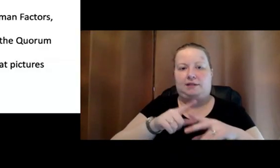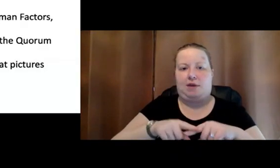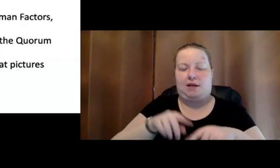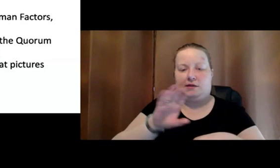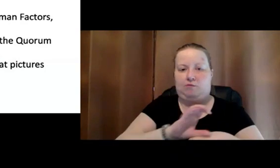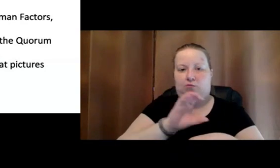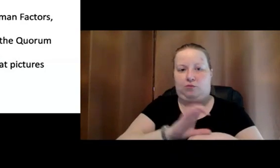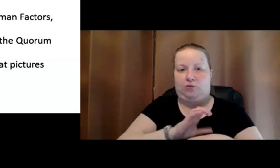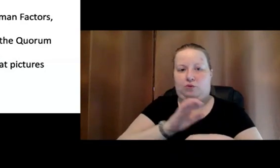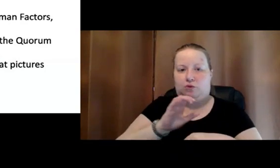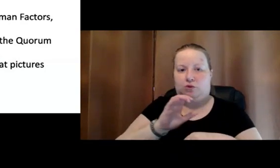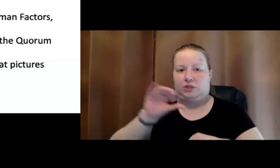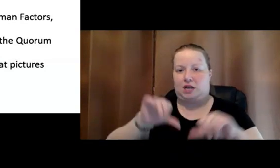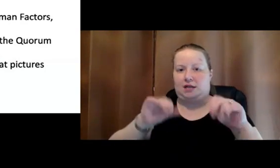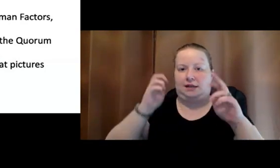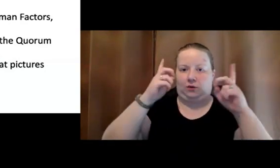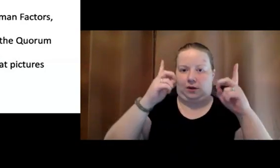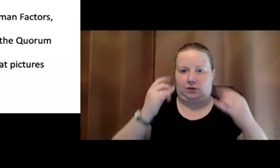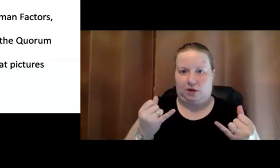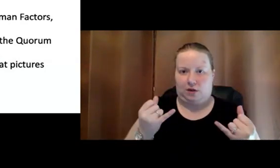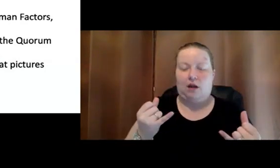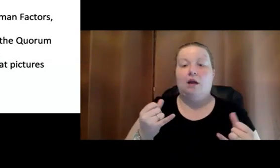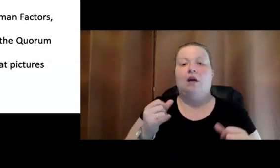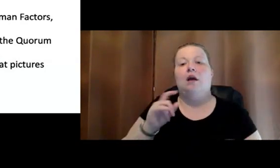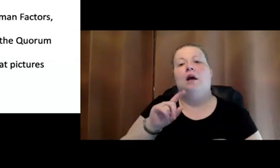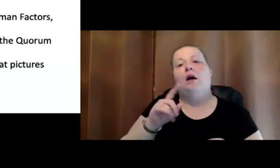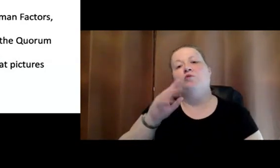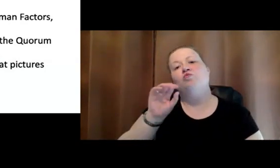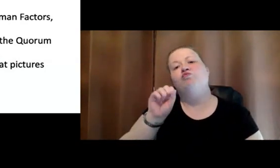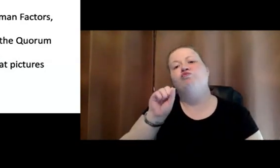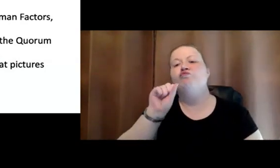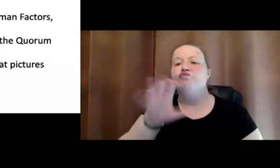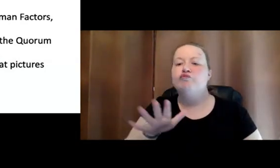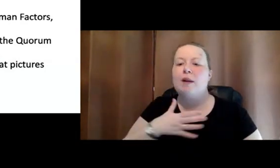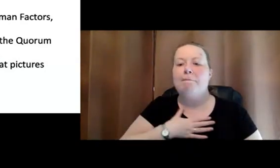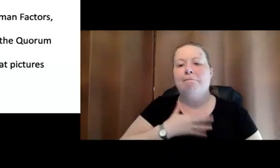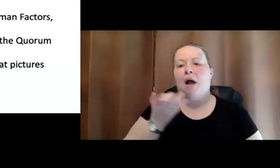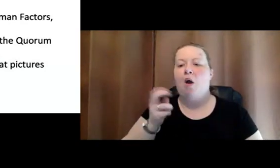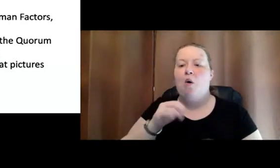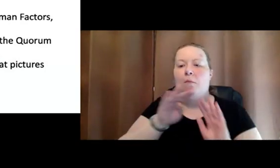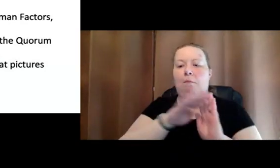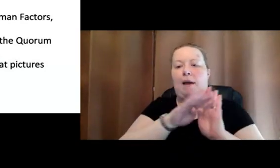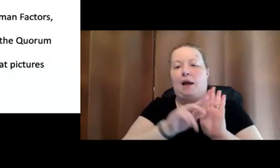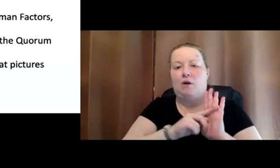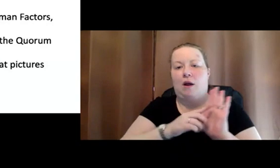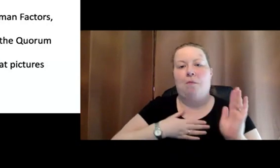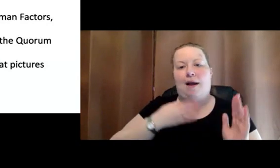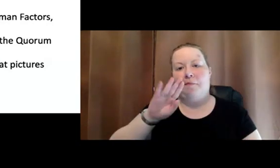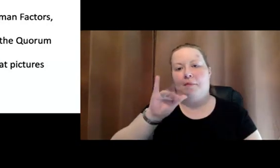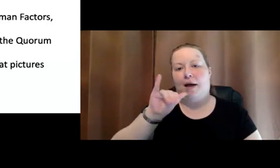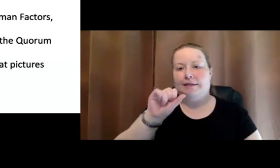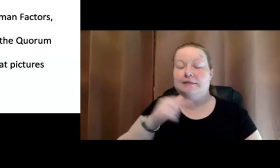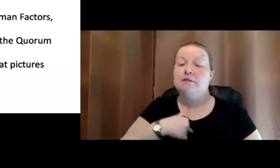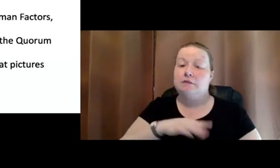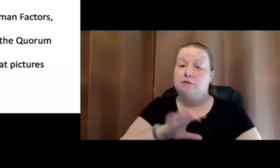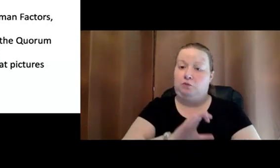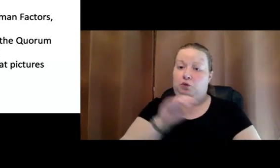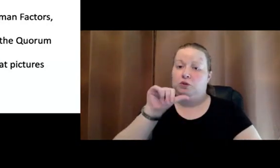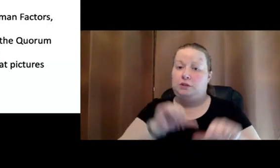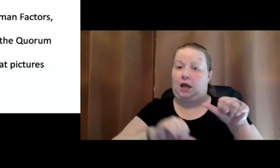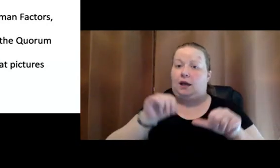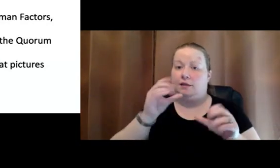To sort of give a sense of my own bias, I guess, or my own sort of background, I'm a computer scientist by trade,